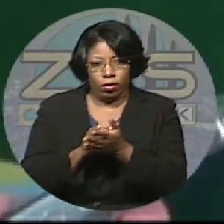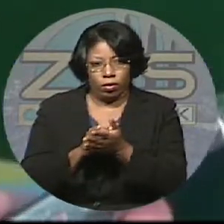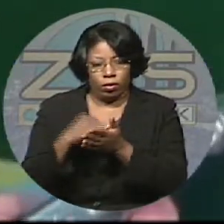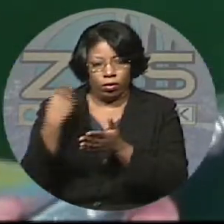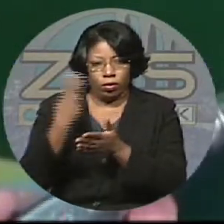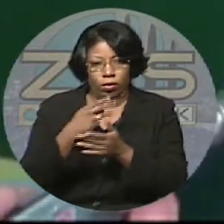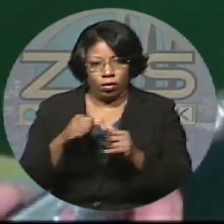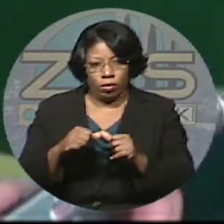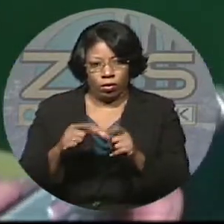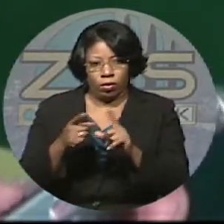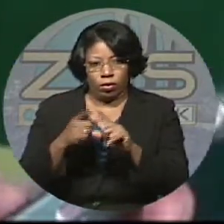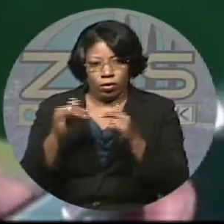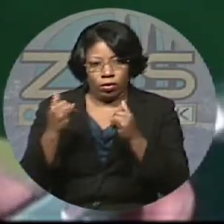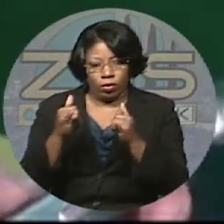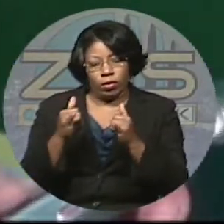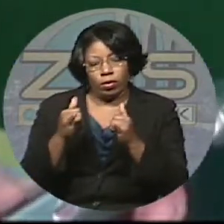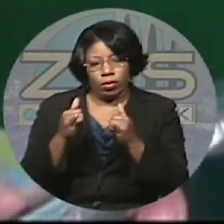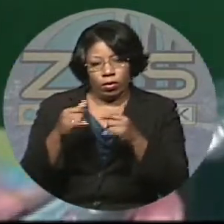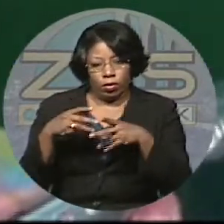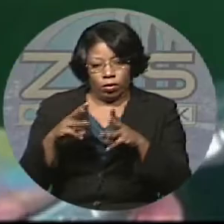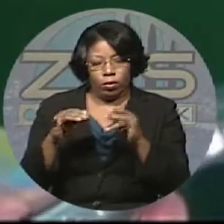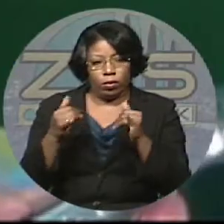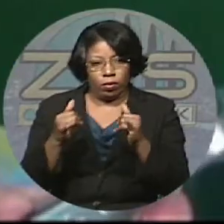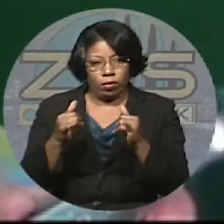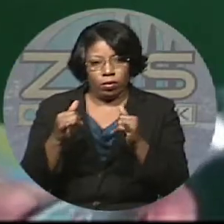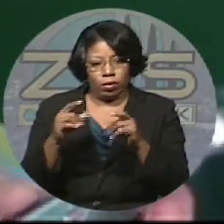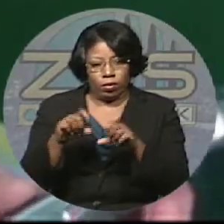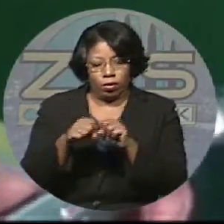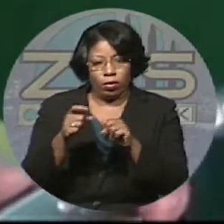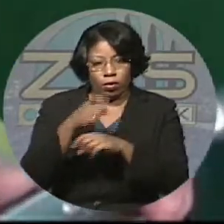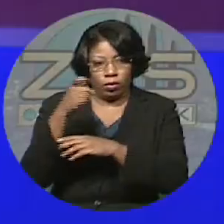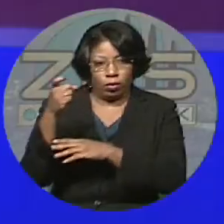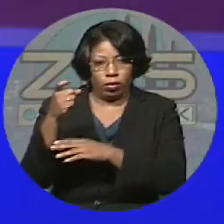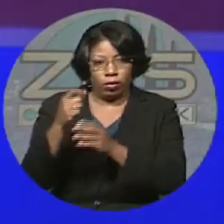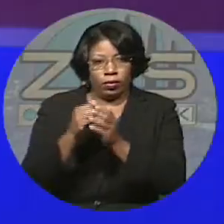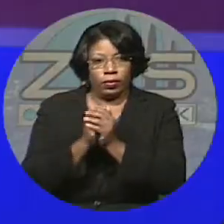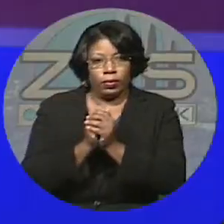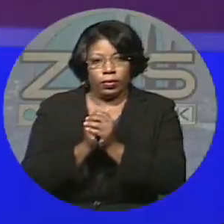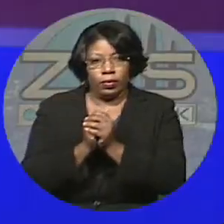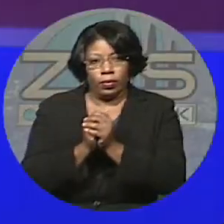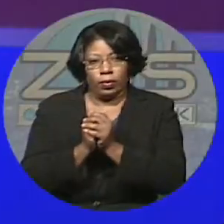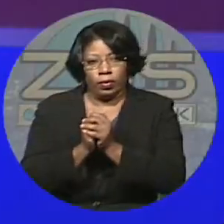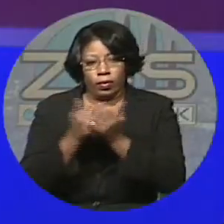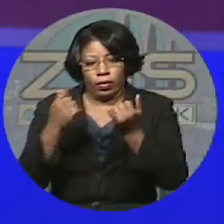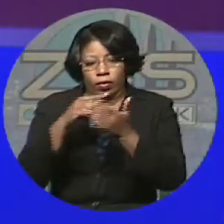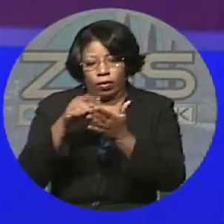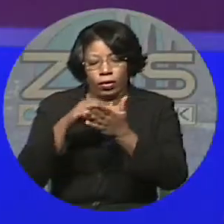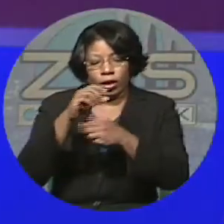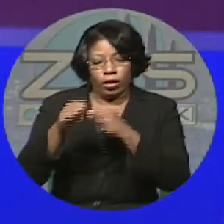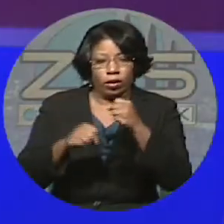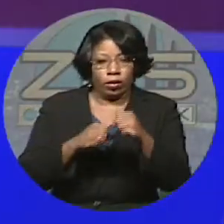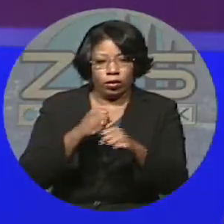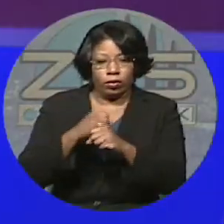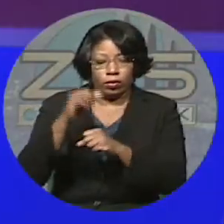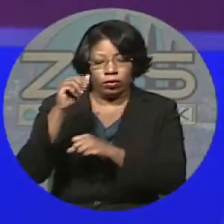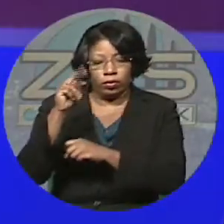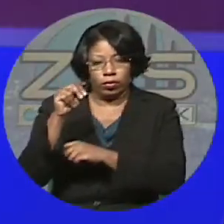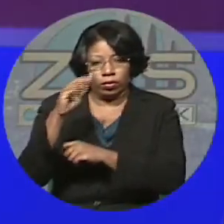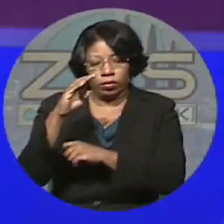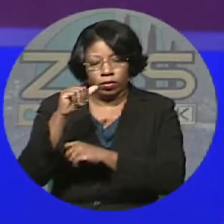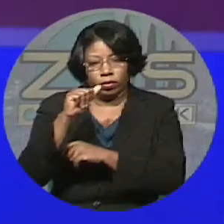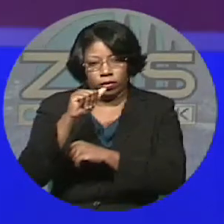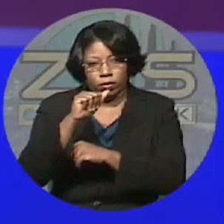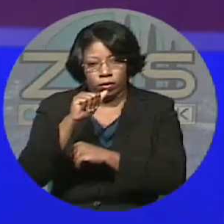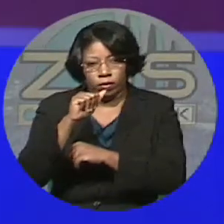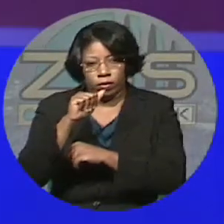we continue to play the way we've been playing this weekend so we can win the weekend. Now, this year's NCAA men's basketball tournament